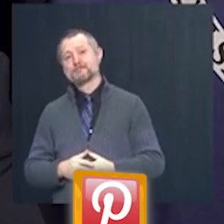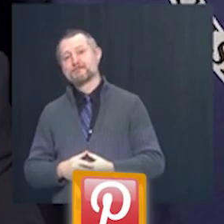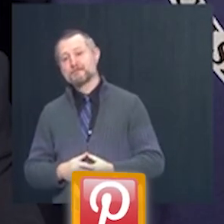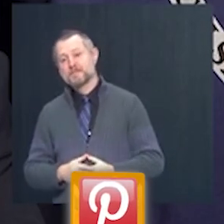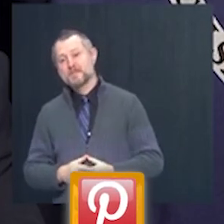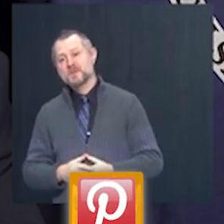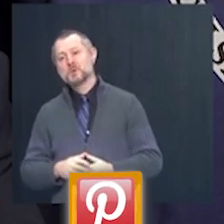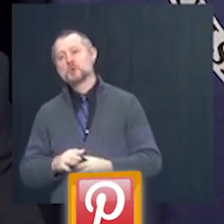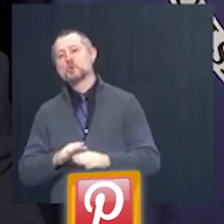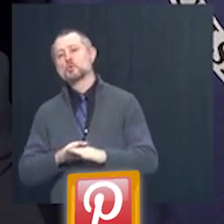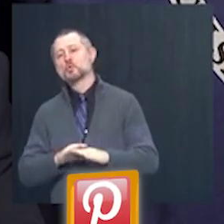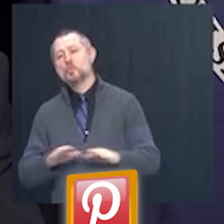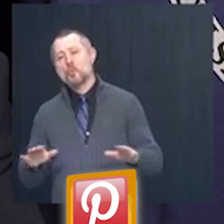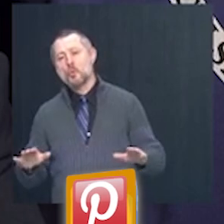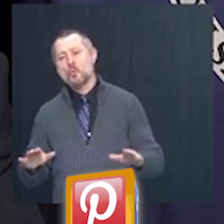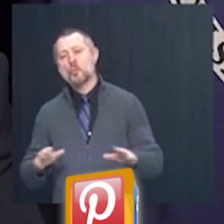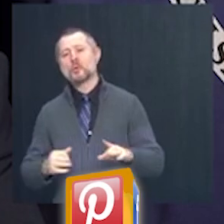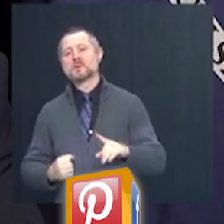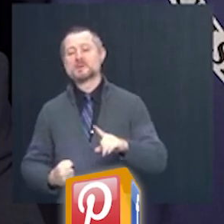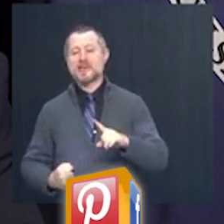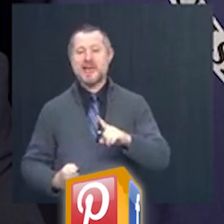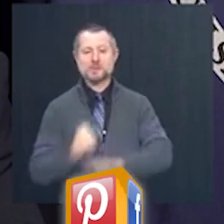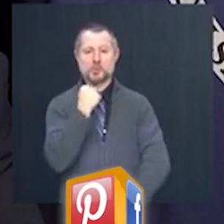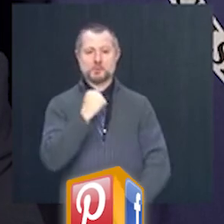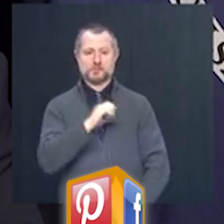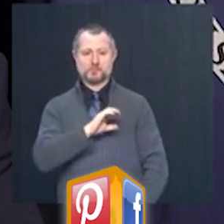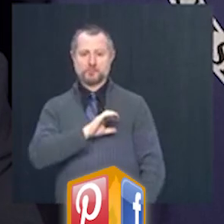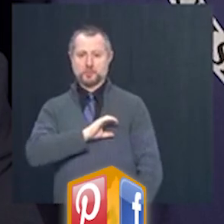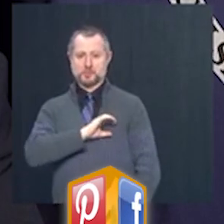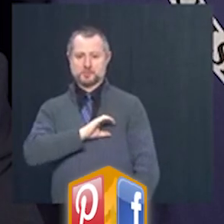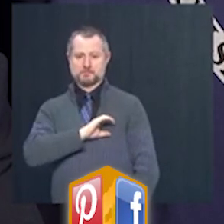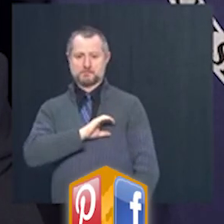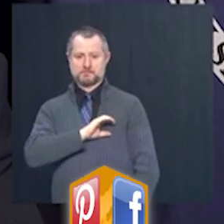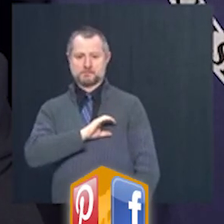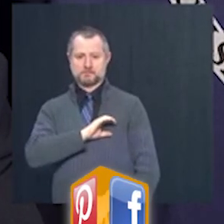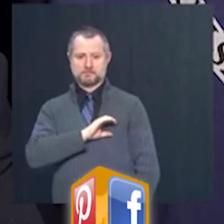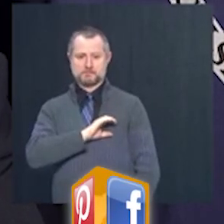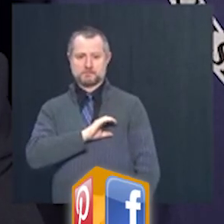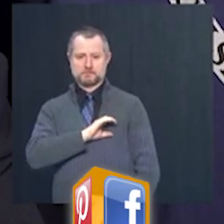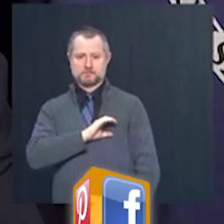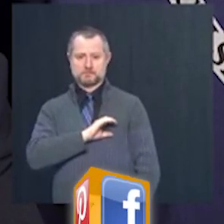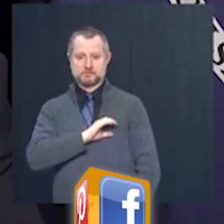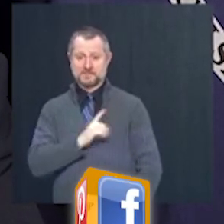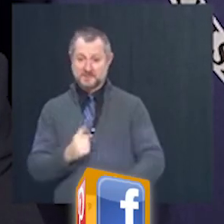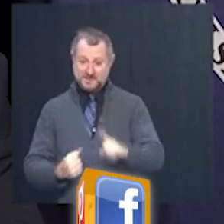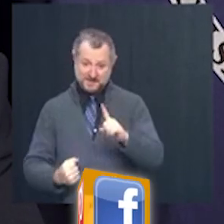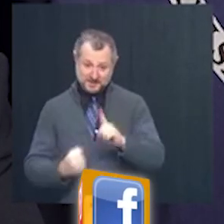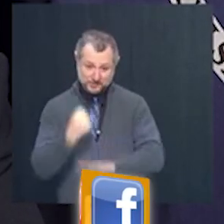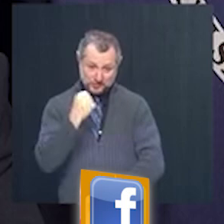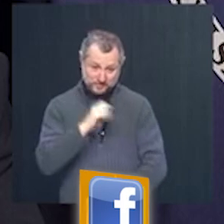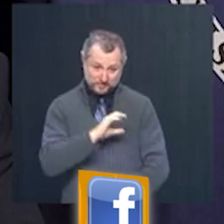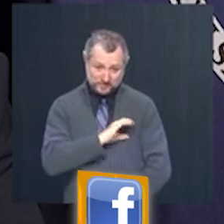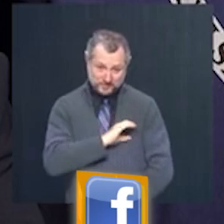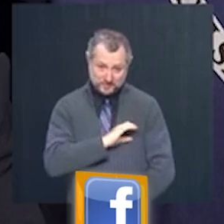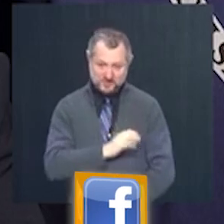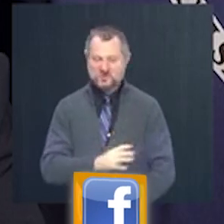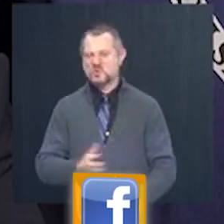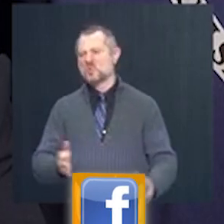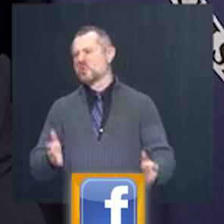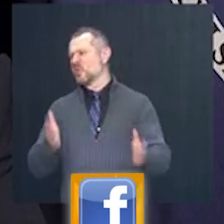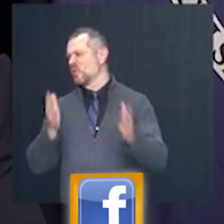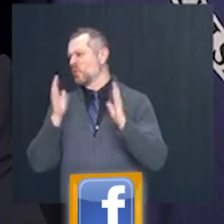assault a police officer. You don't assault a police officer. They